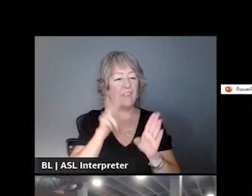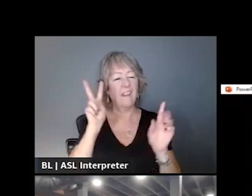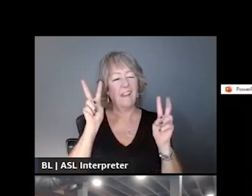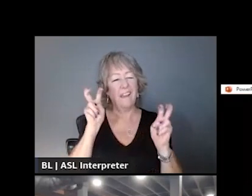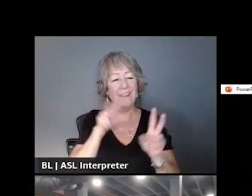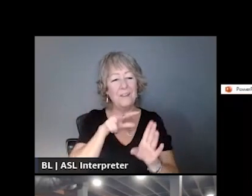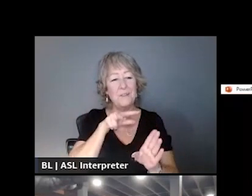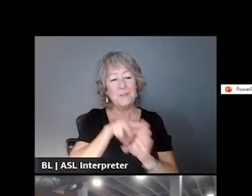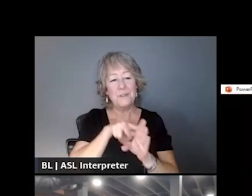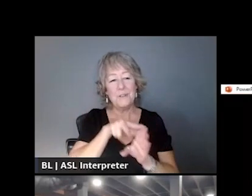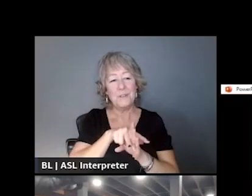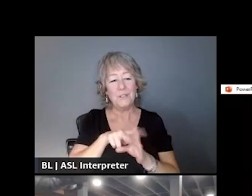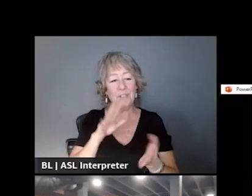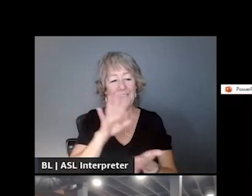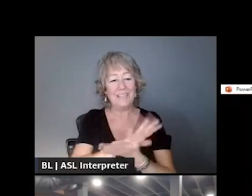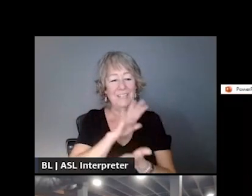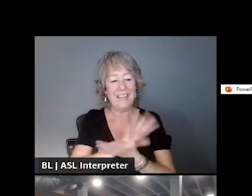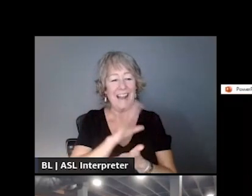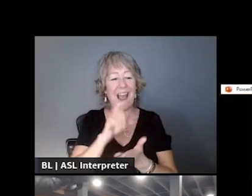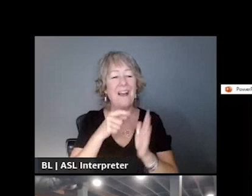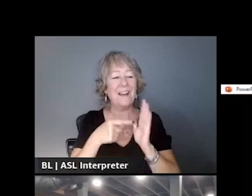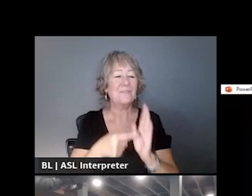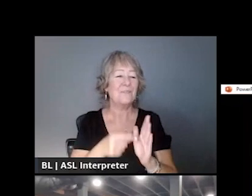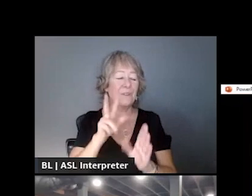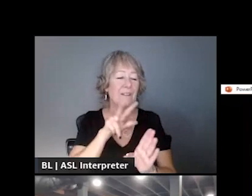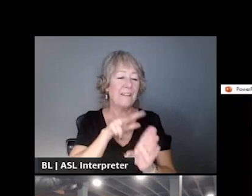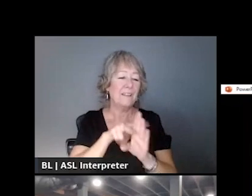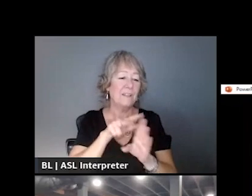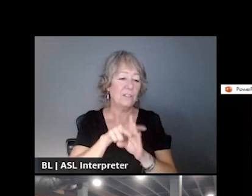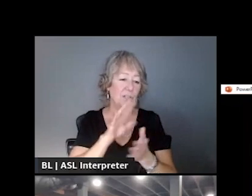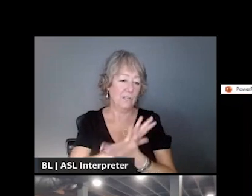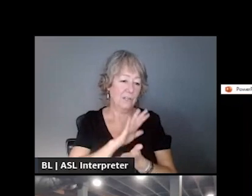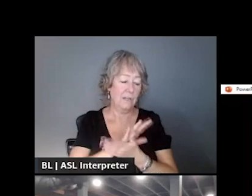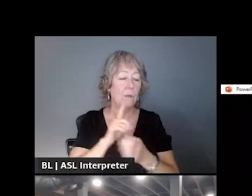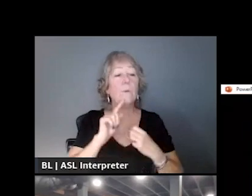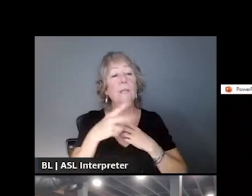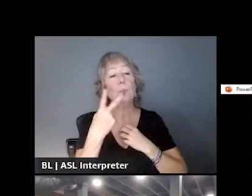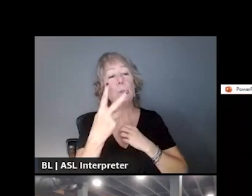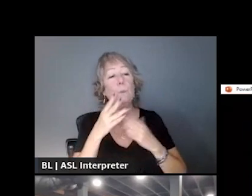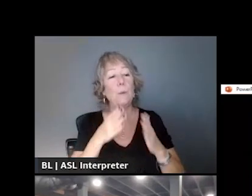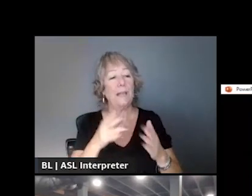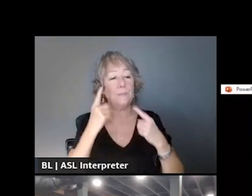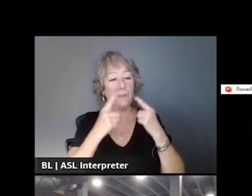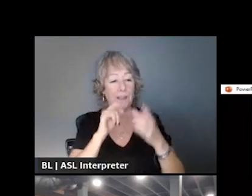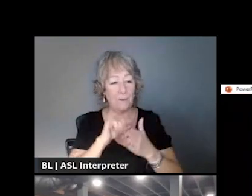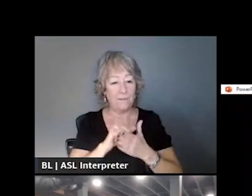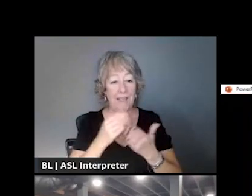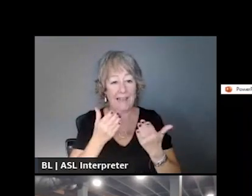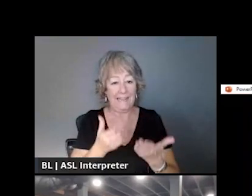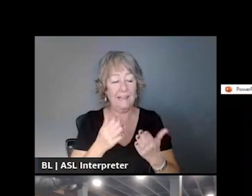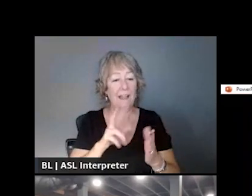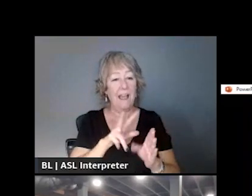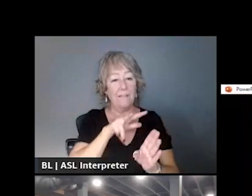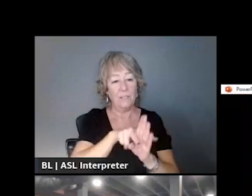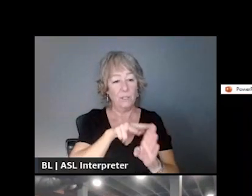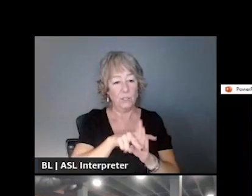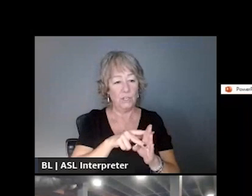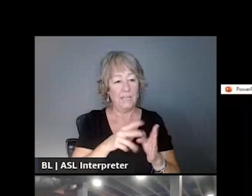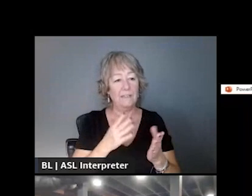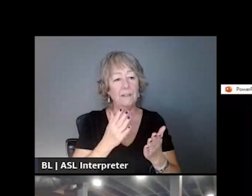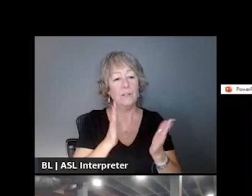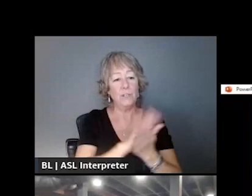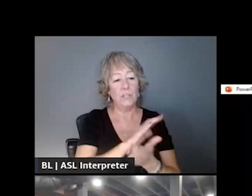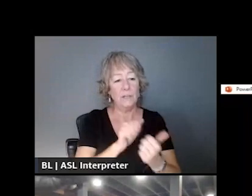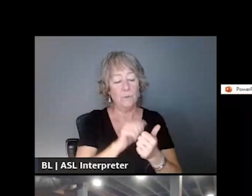earlier. Yeah, I was going to pull up the cheat sheet. Yeah, there's just so two ways to think about it. Here's the cheat sheet and list of the features.